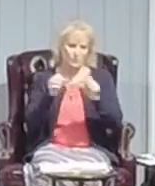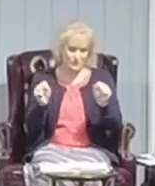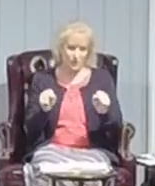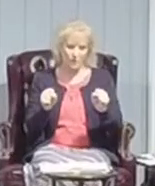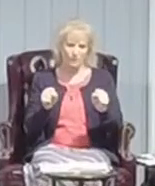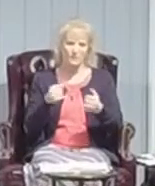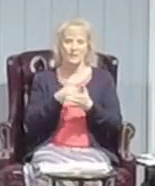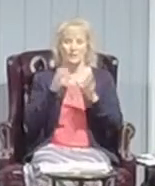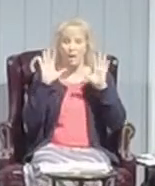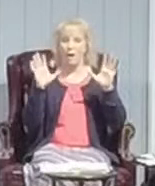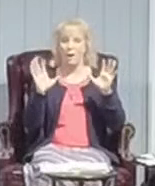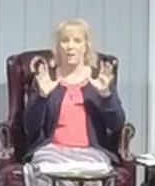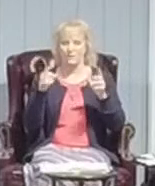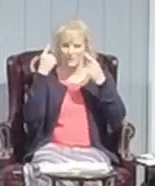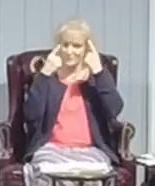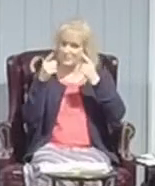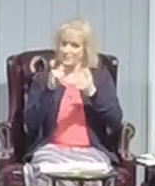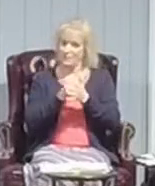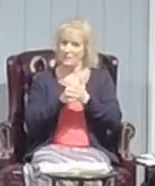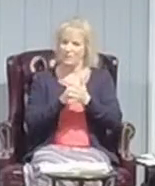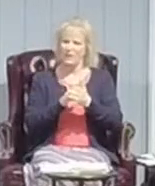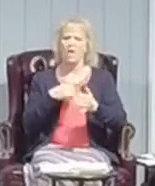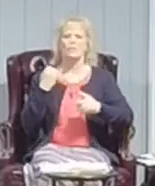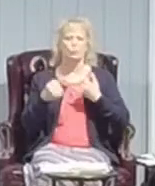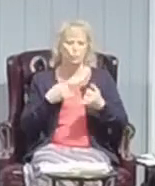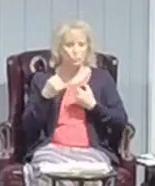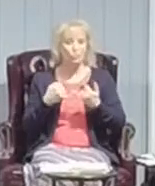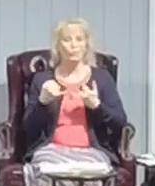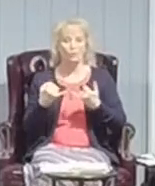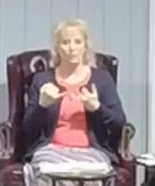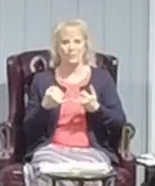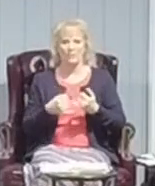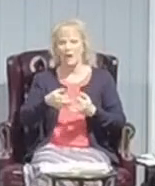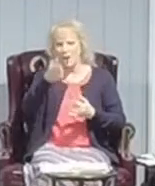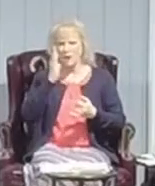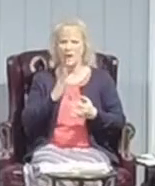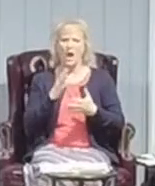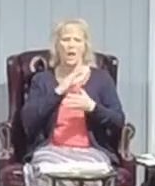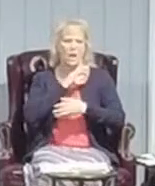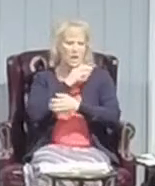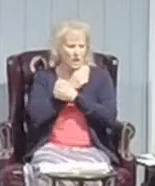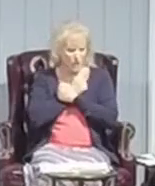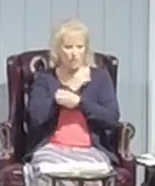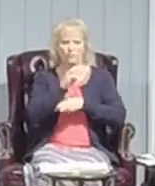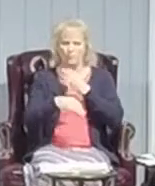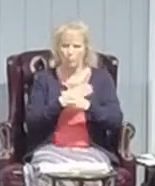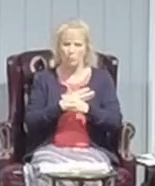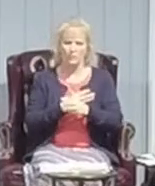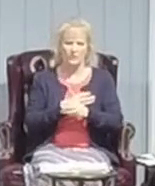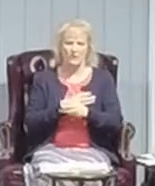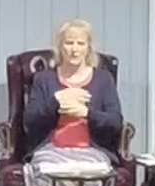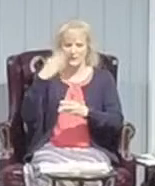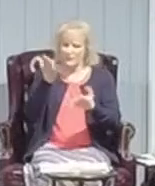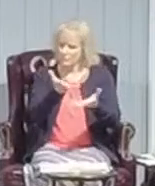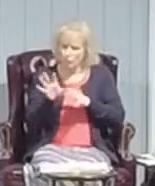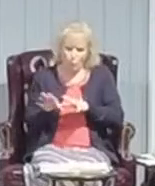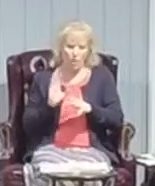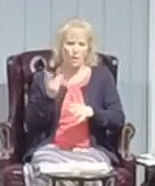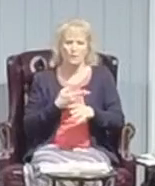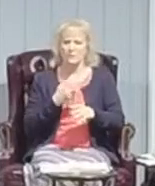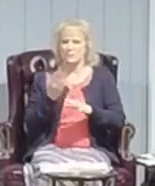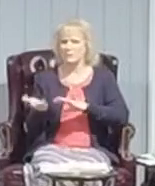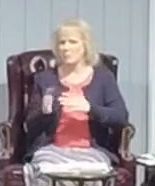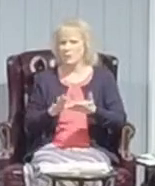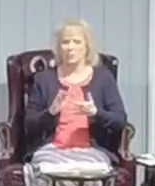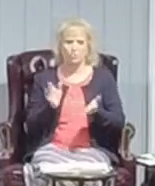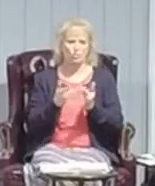awesome to think that. The joy. God so loved the world. He didn't want us to perish. He wanted us. Jesus said, I